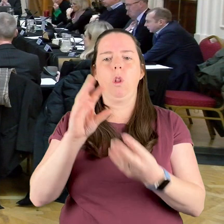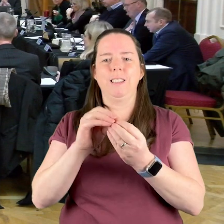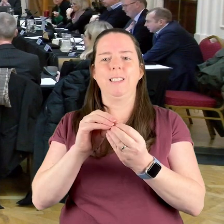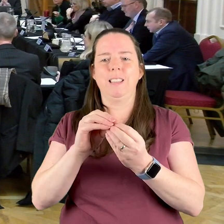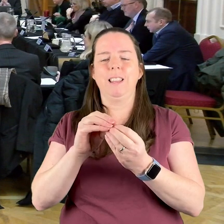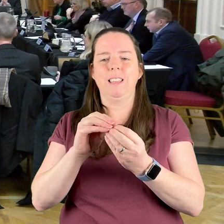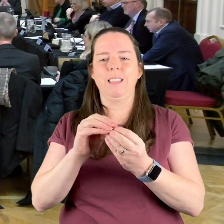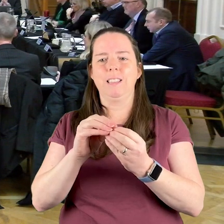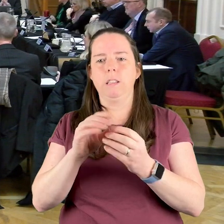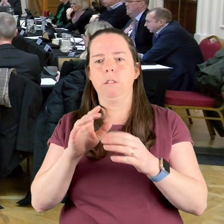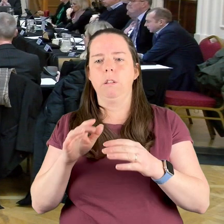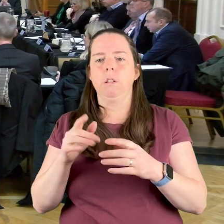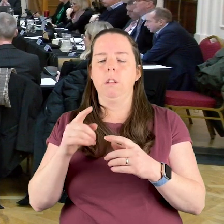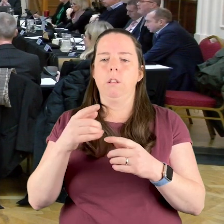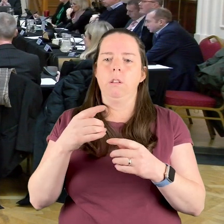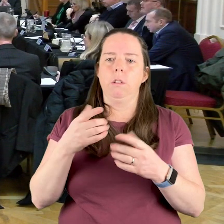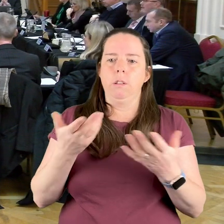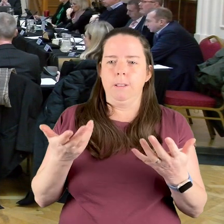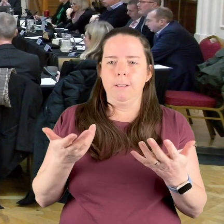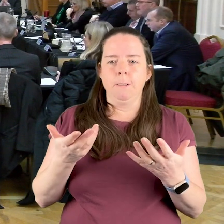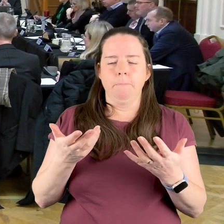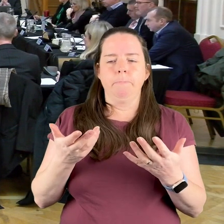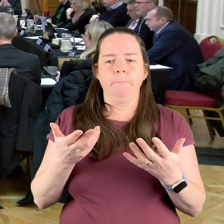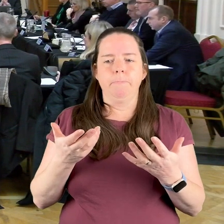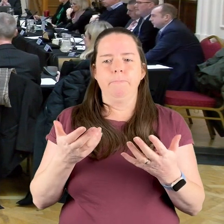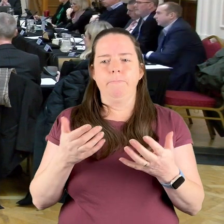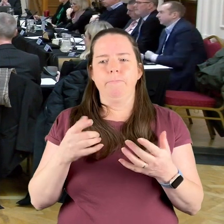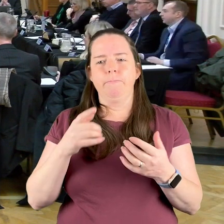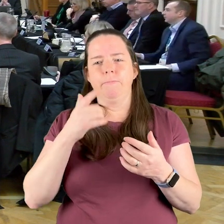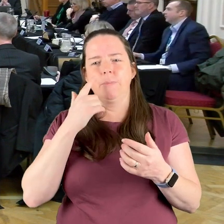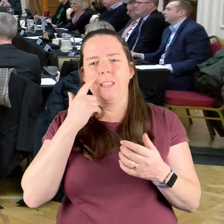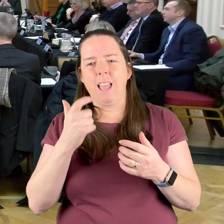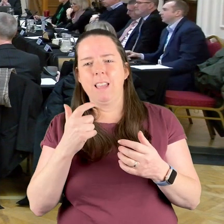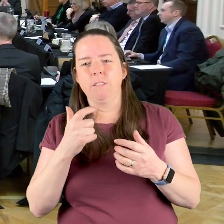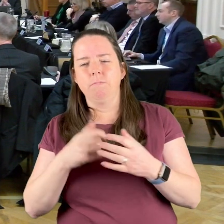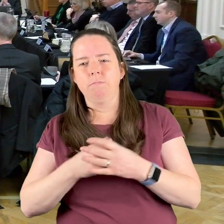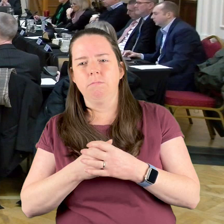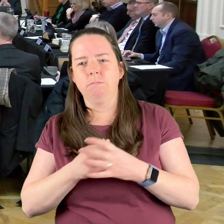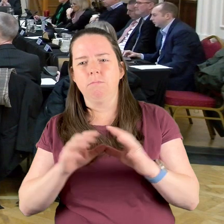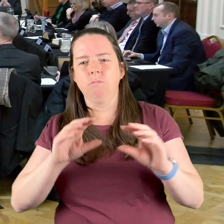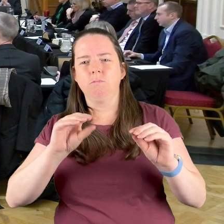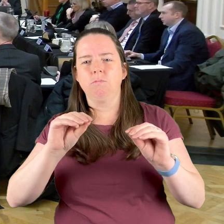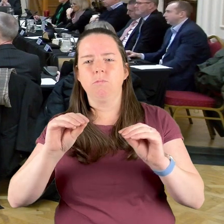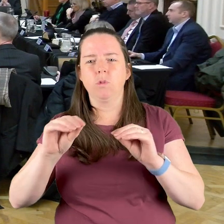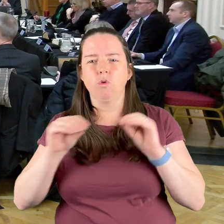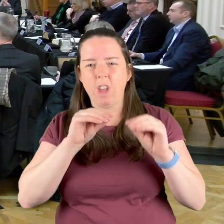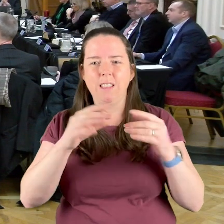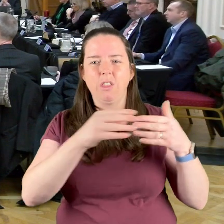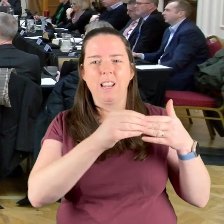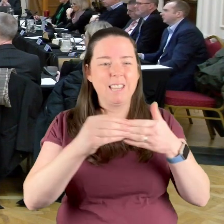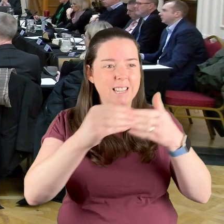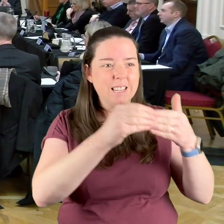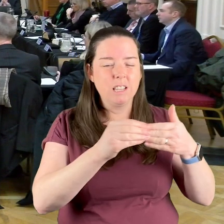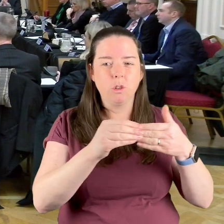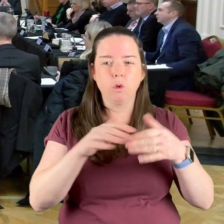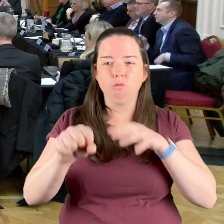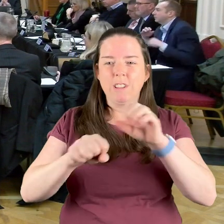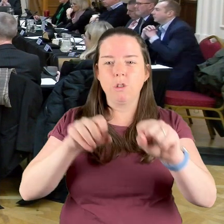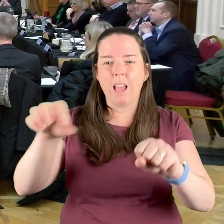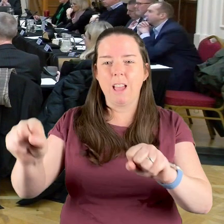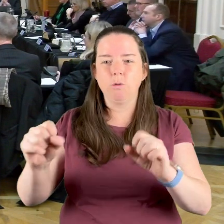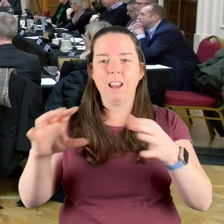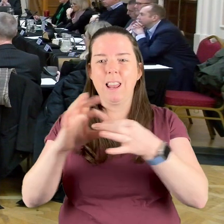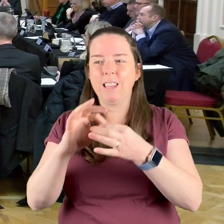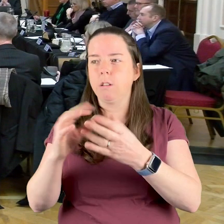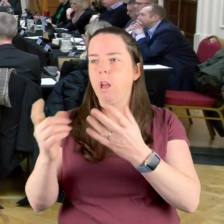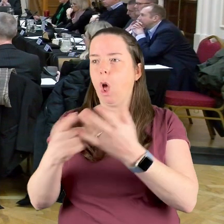As we are looking at it, could we look at it holistically and in a way train the leaders